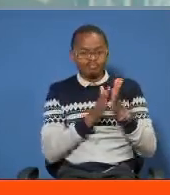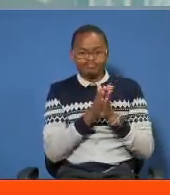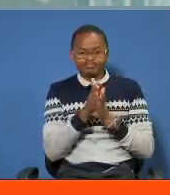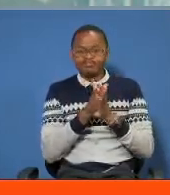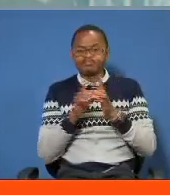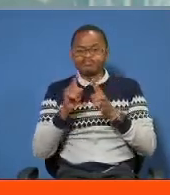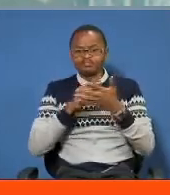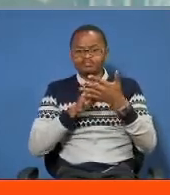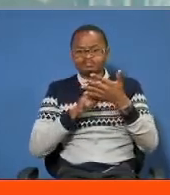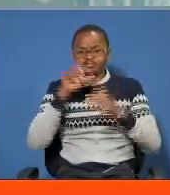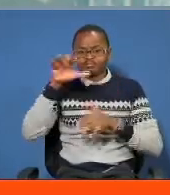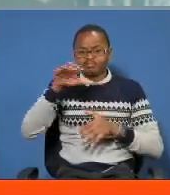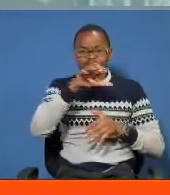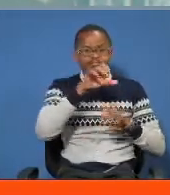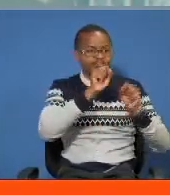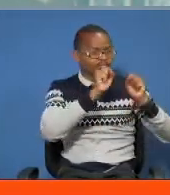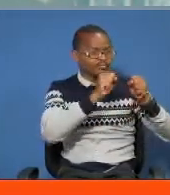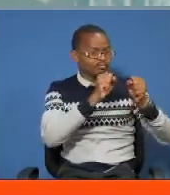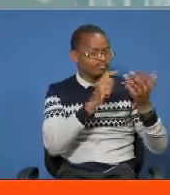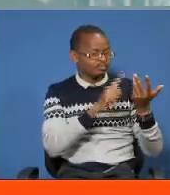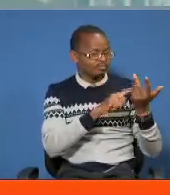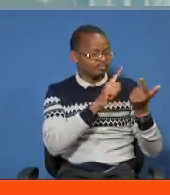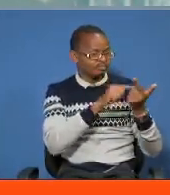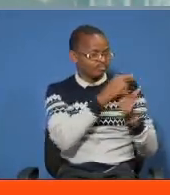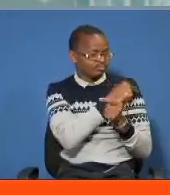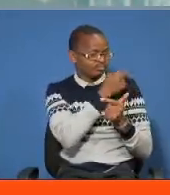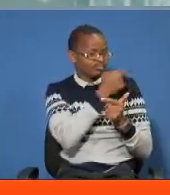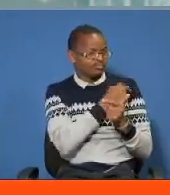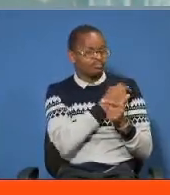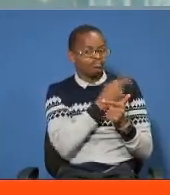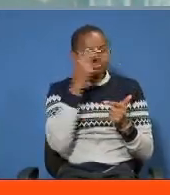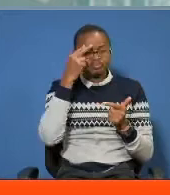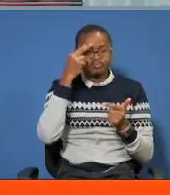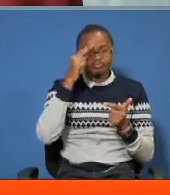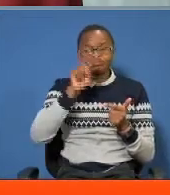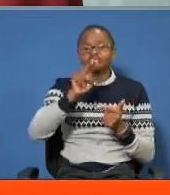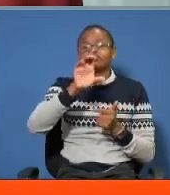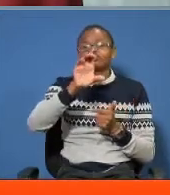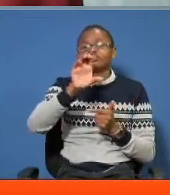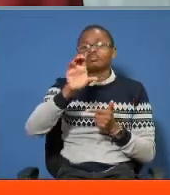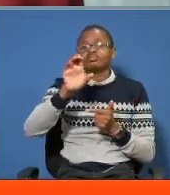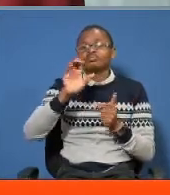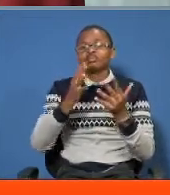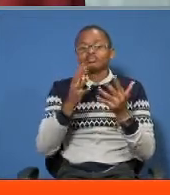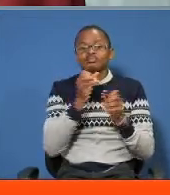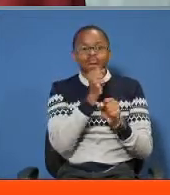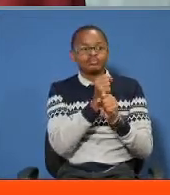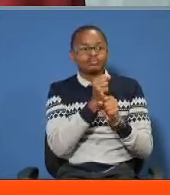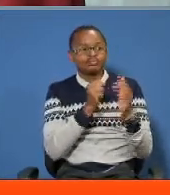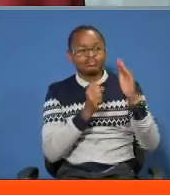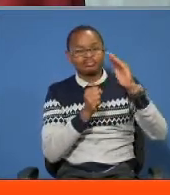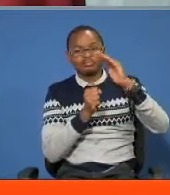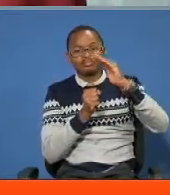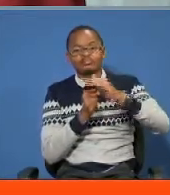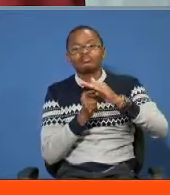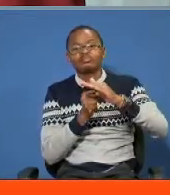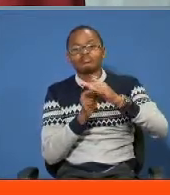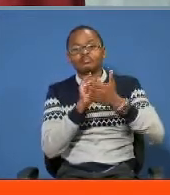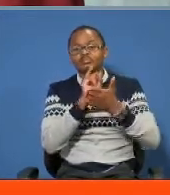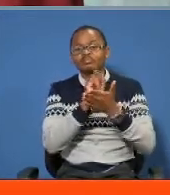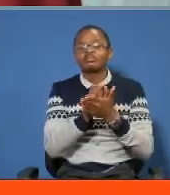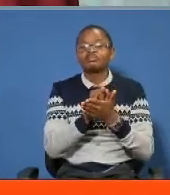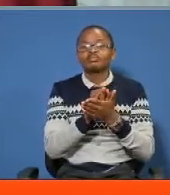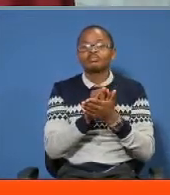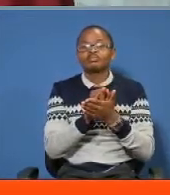I'm very interested in this. What is the market potential? How many hospitals are you see, a VC is looking at how do I get my money back after I put it?